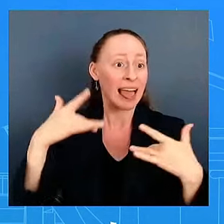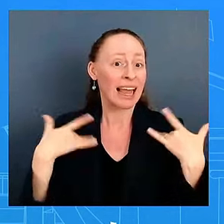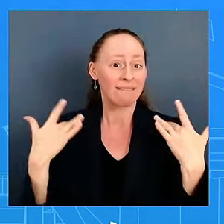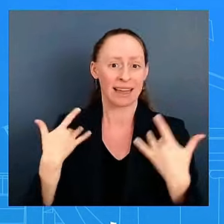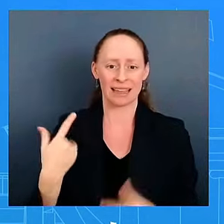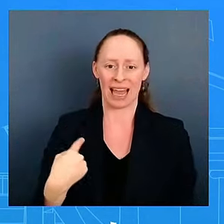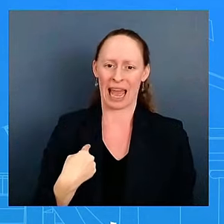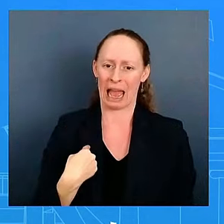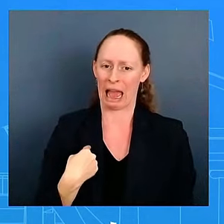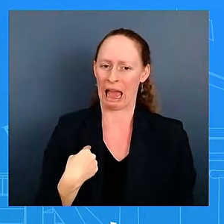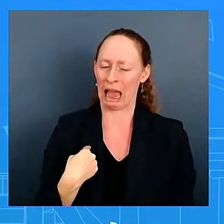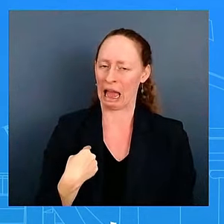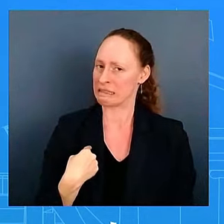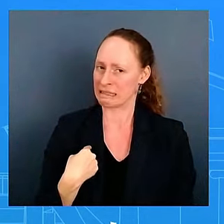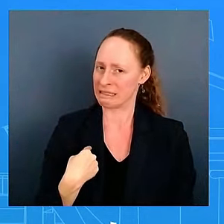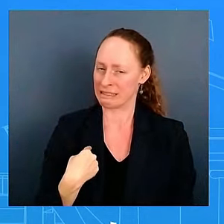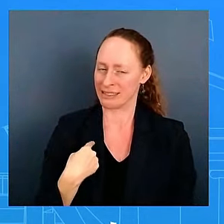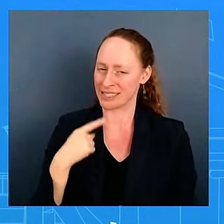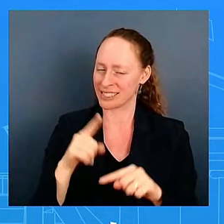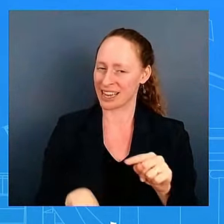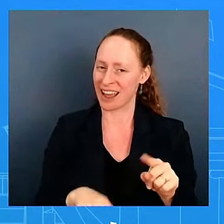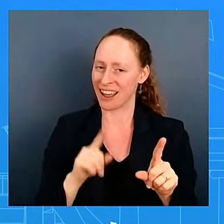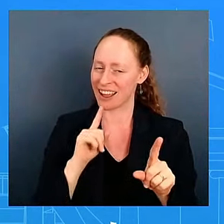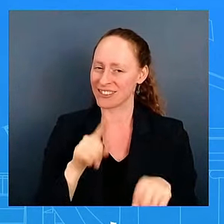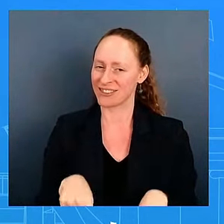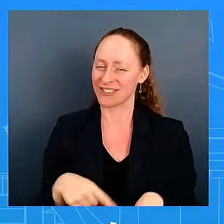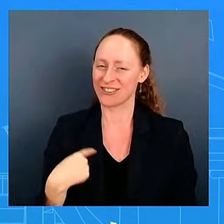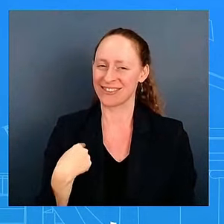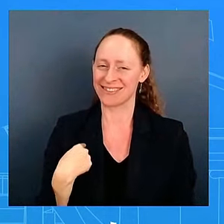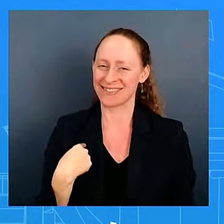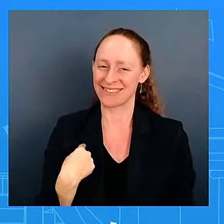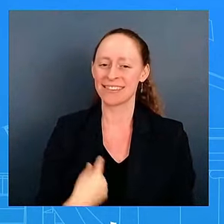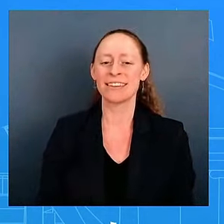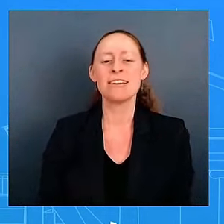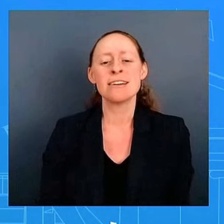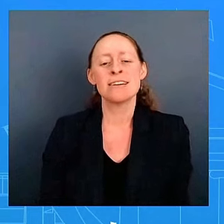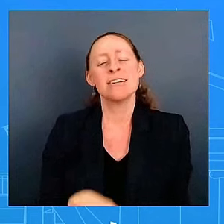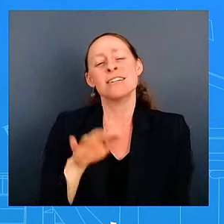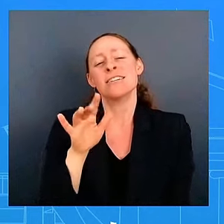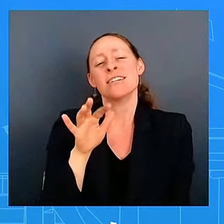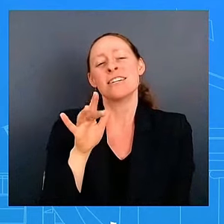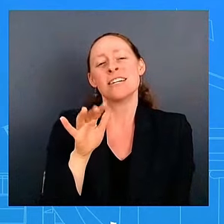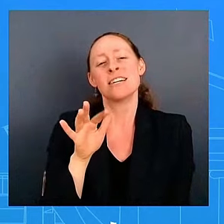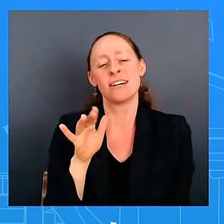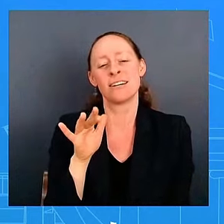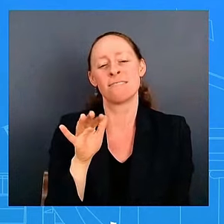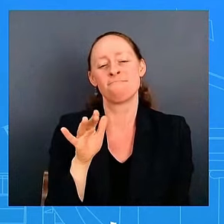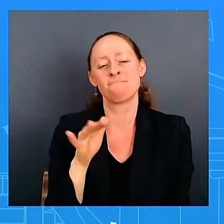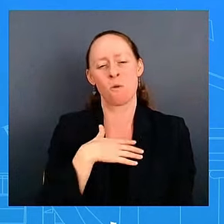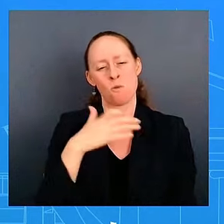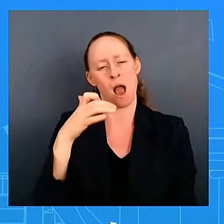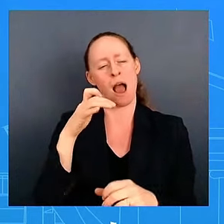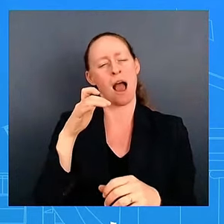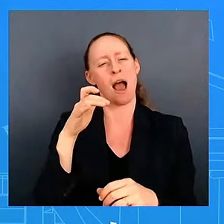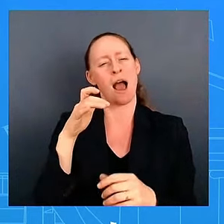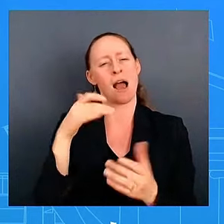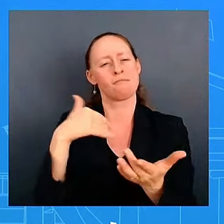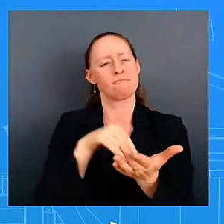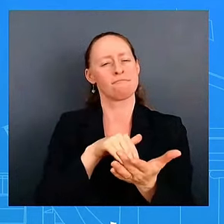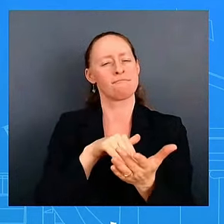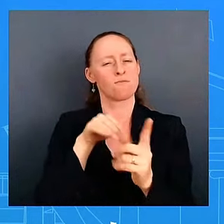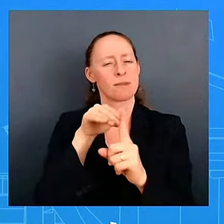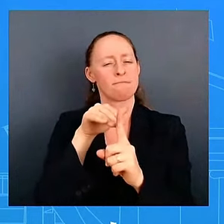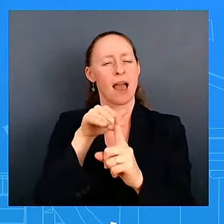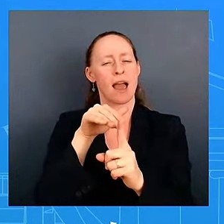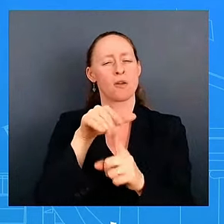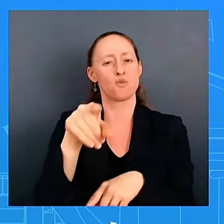and make that clear. I would remind you that 14 million people. This is something that I can talk about. Voted for the president in